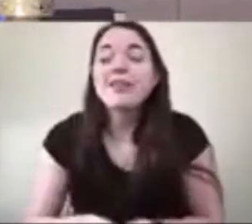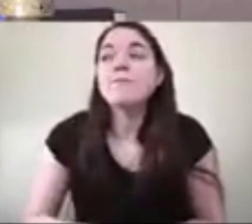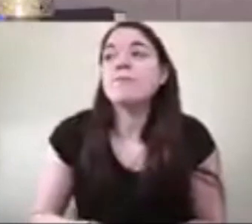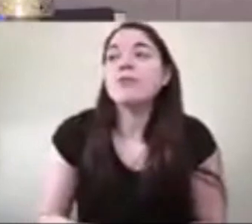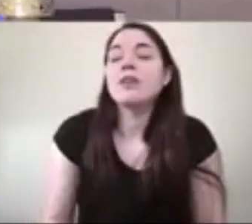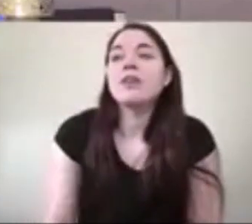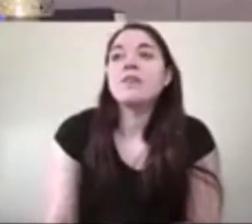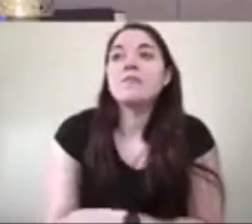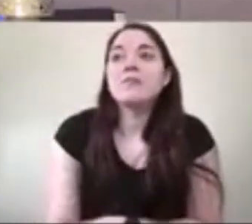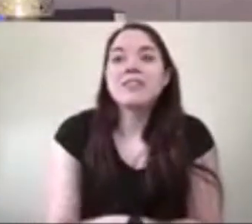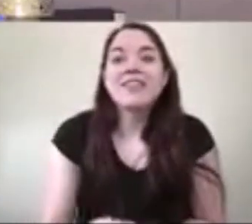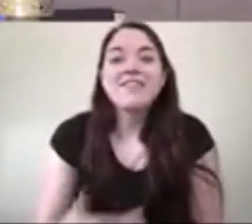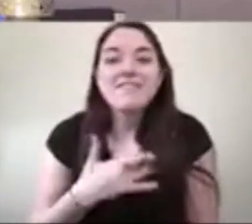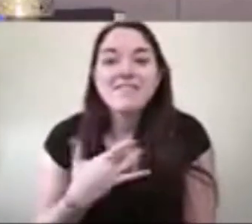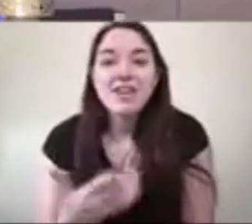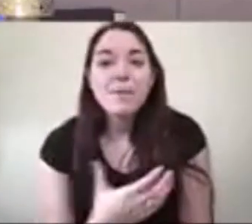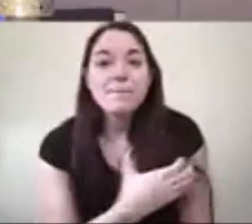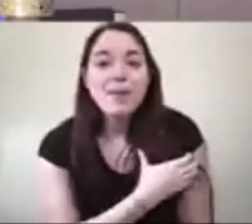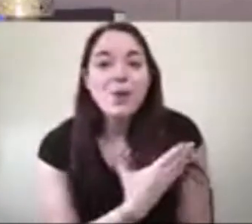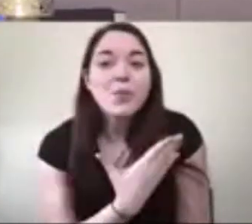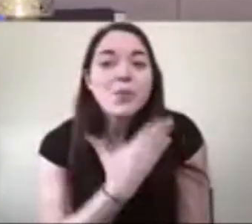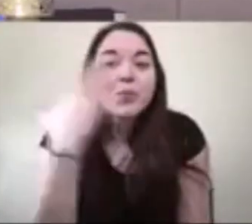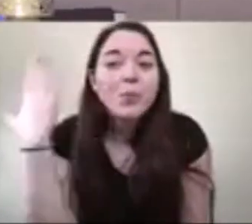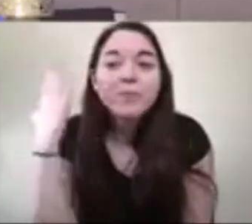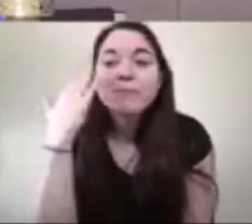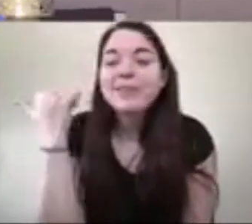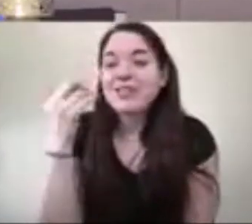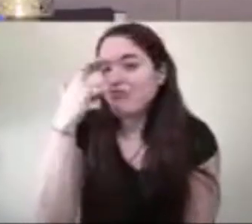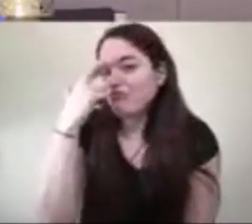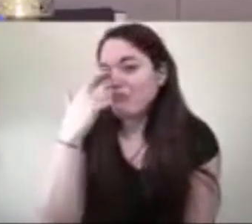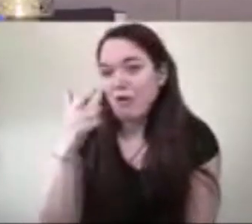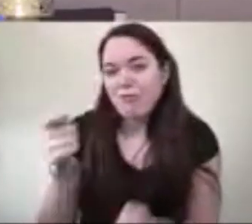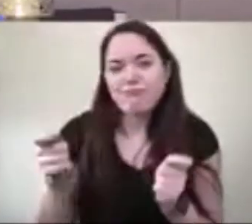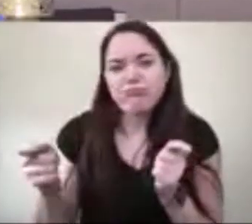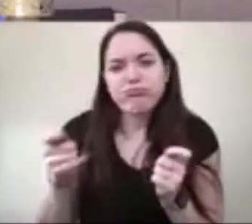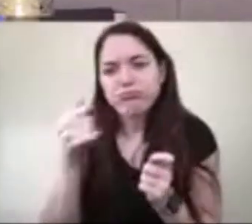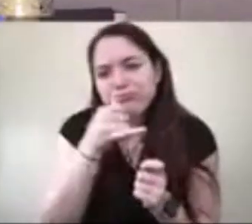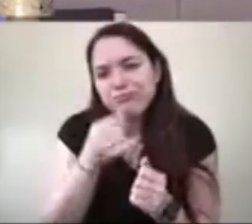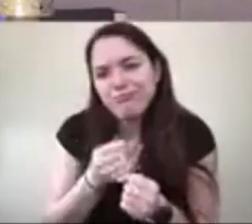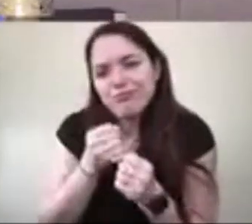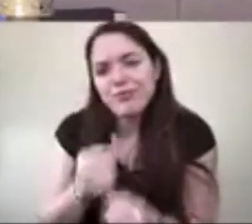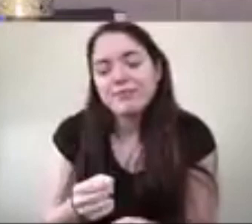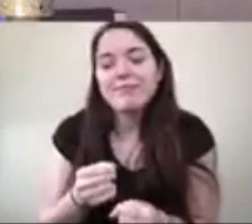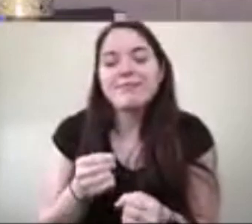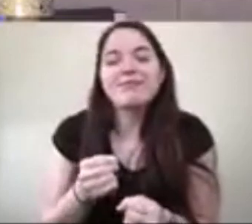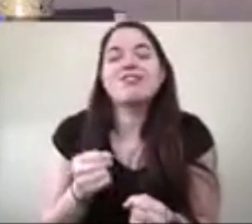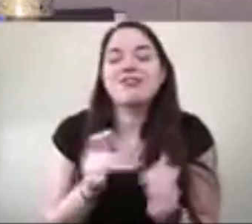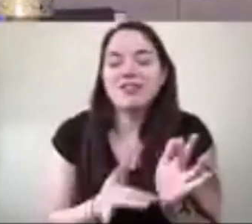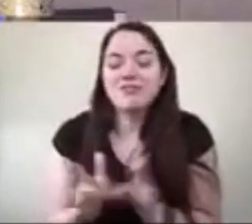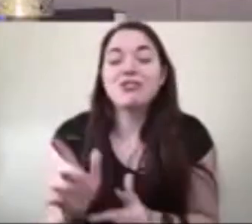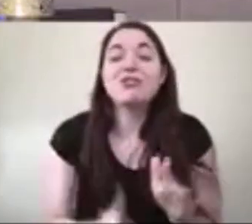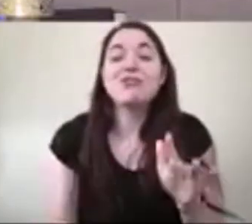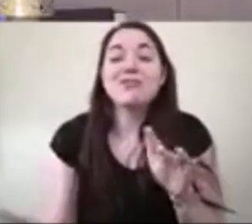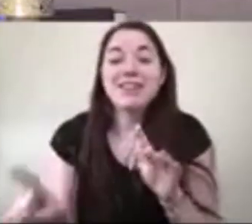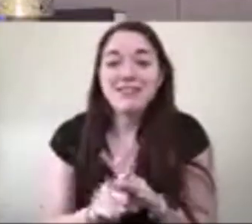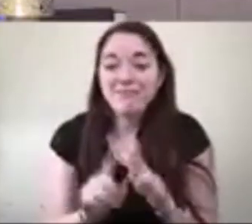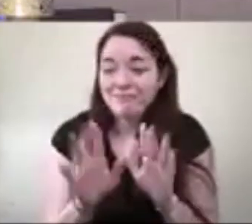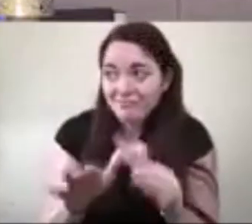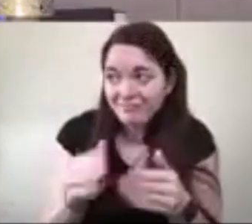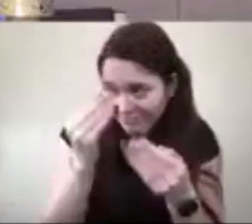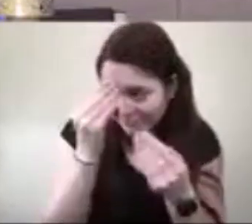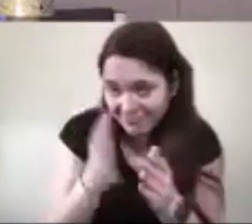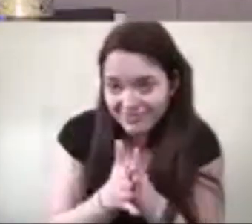powerless before Rome. Peace be with you. Now, what's interesting in this week's passage is they were